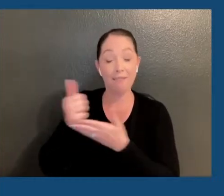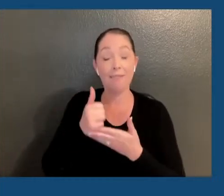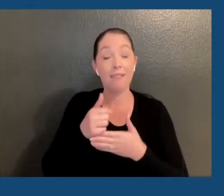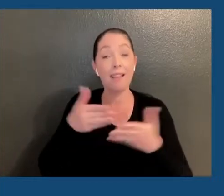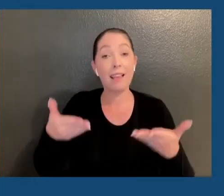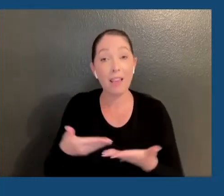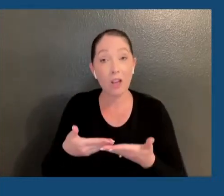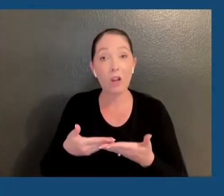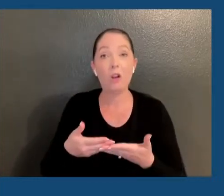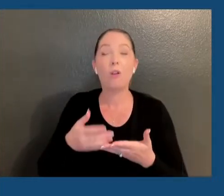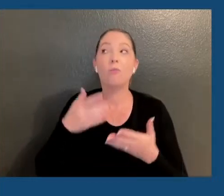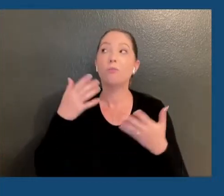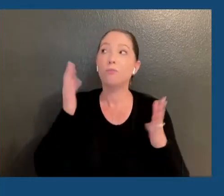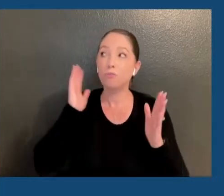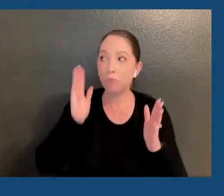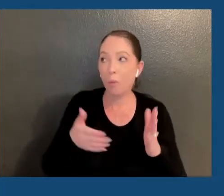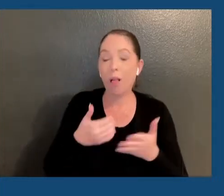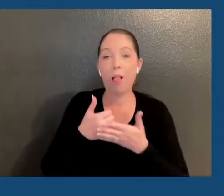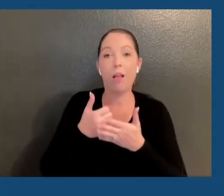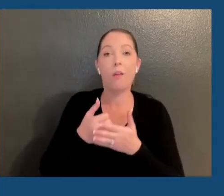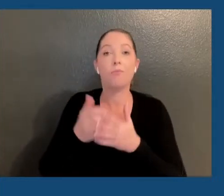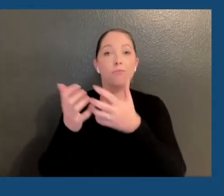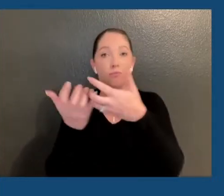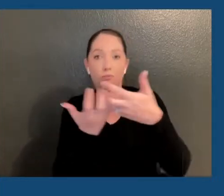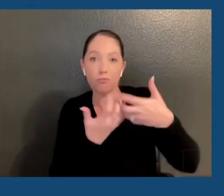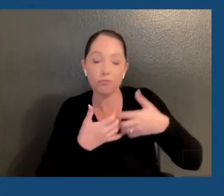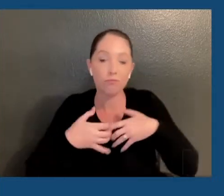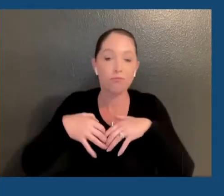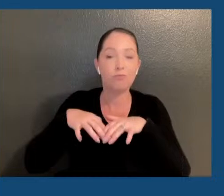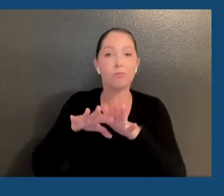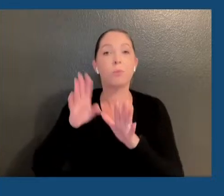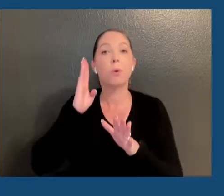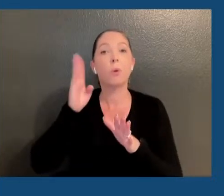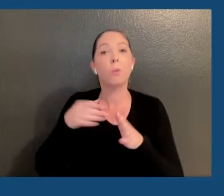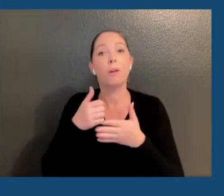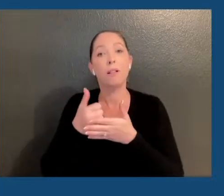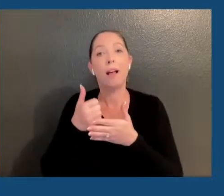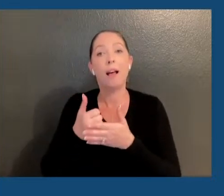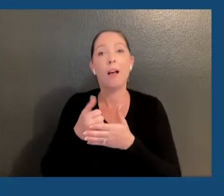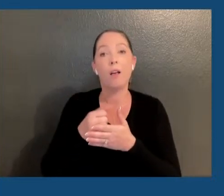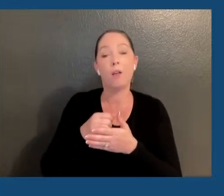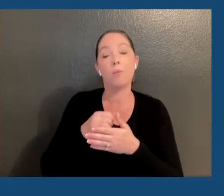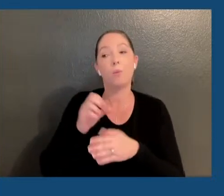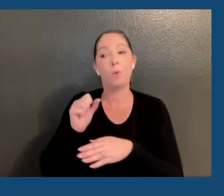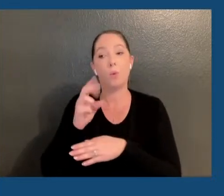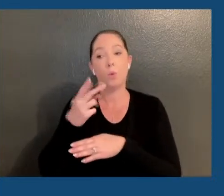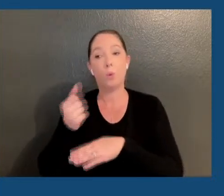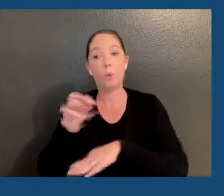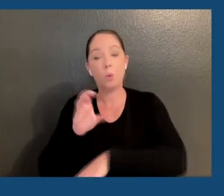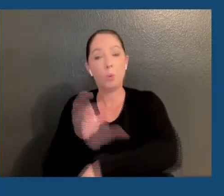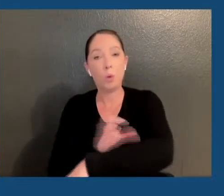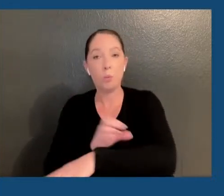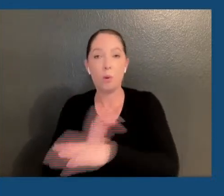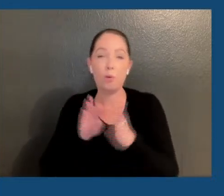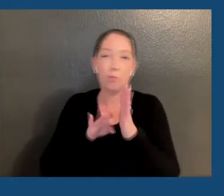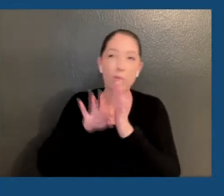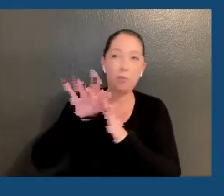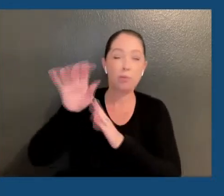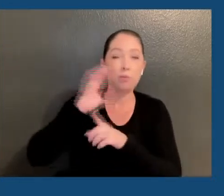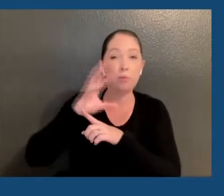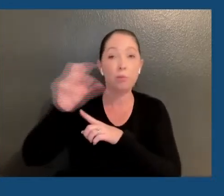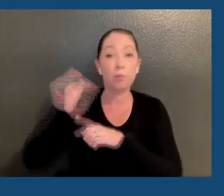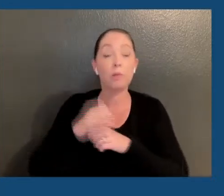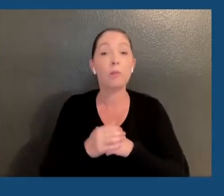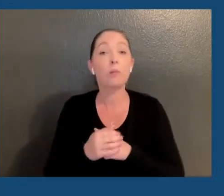Albany's already strong programs will be powered to new heights by new technology. In pursuit of the public good in fields